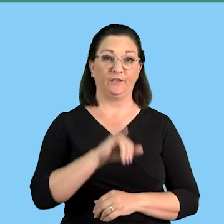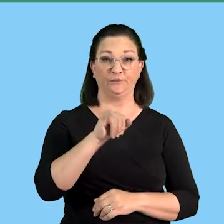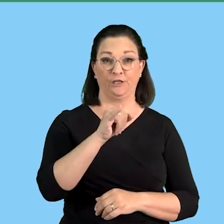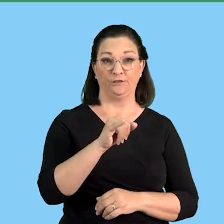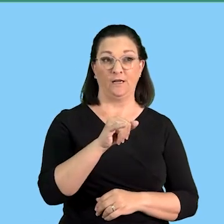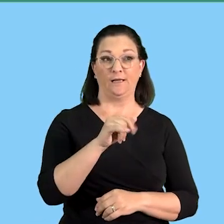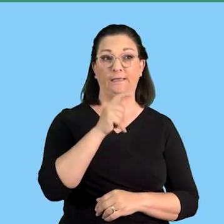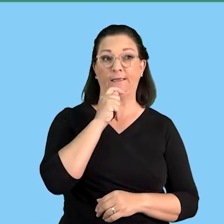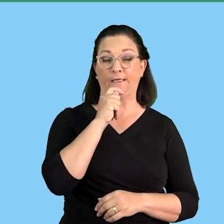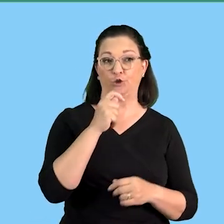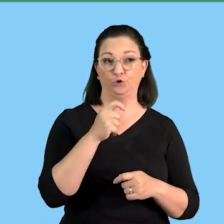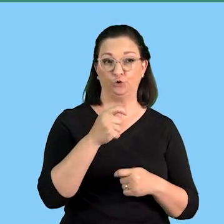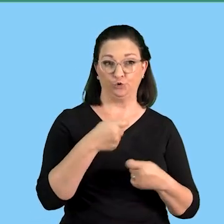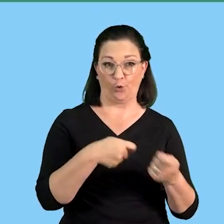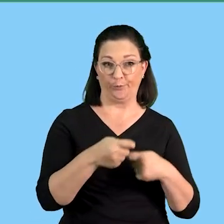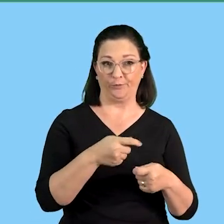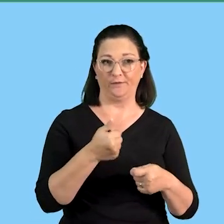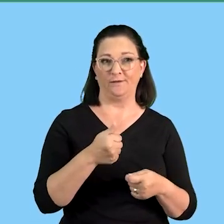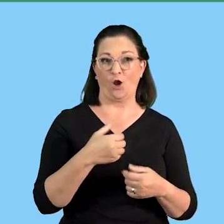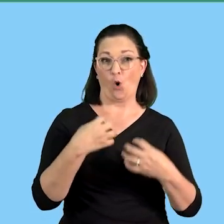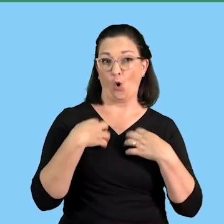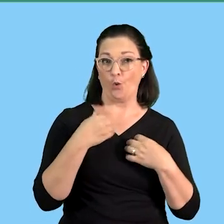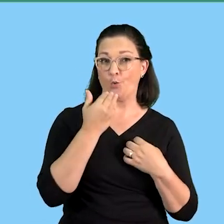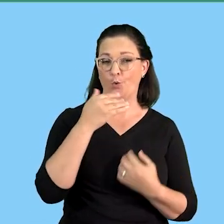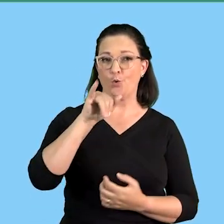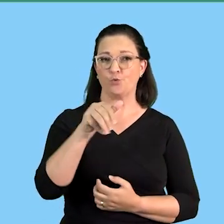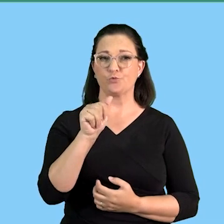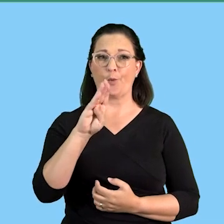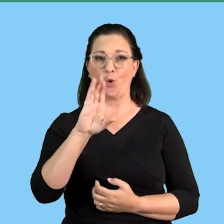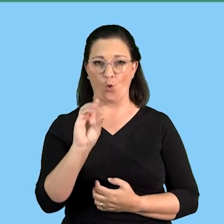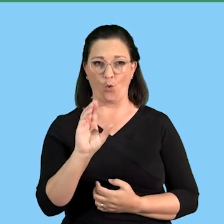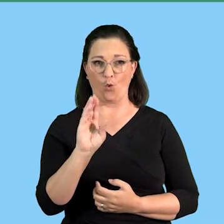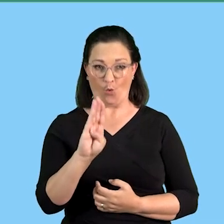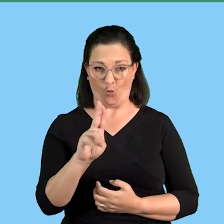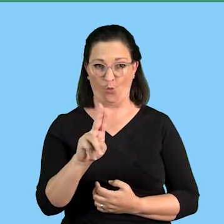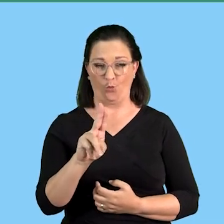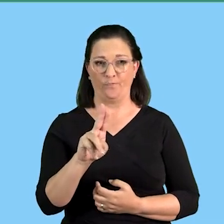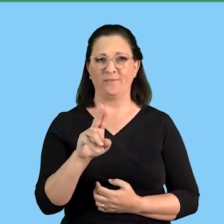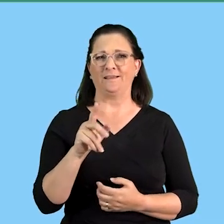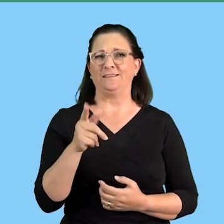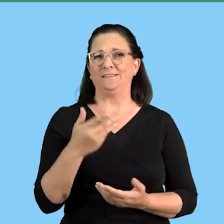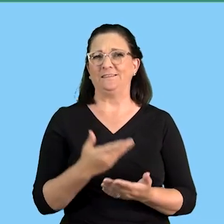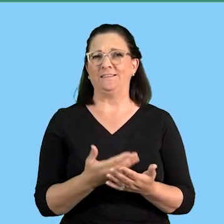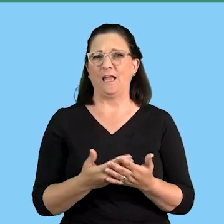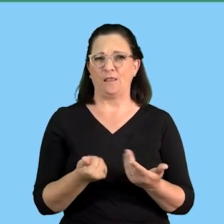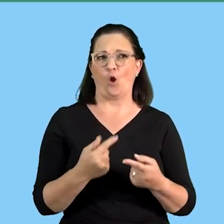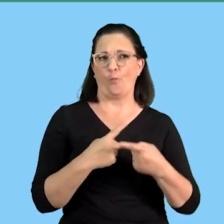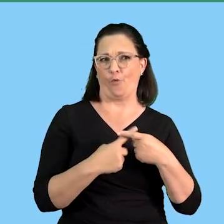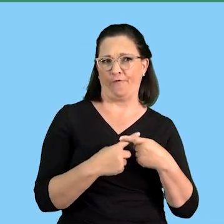Shop is owned by Jabu, who takes all the profit. This form of ownership is known as public